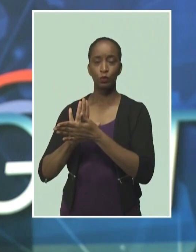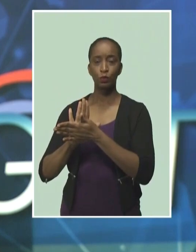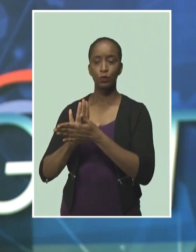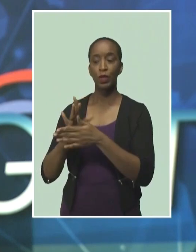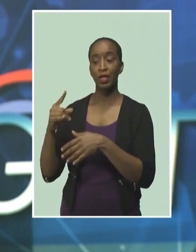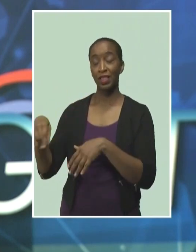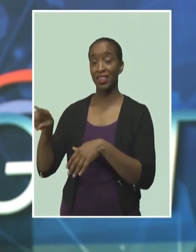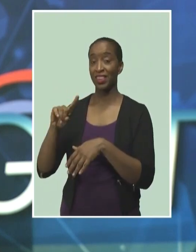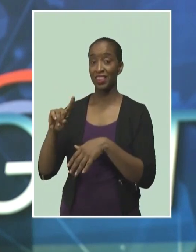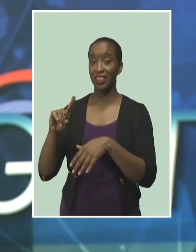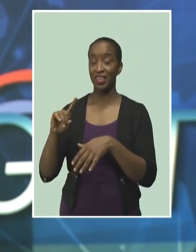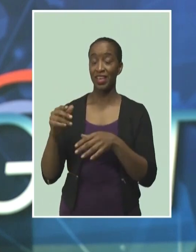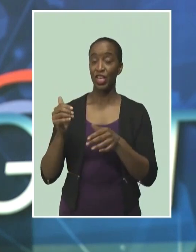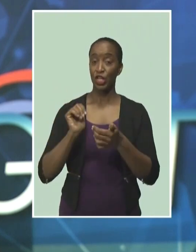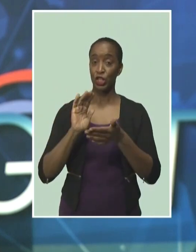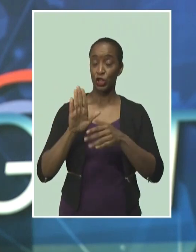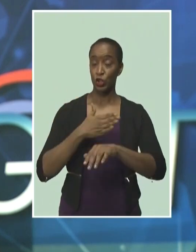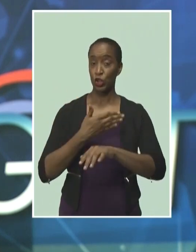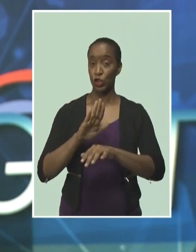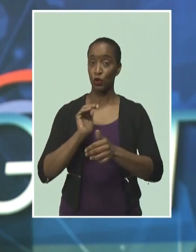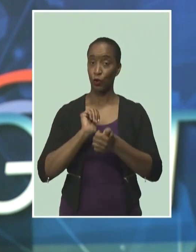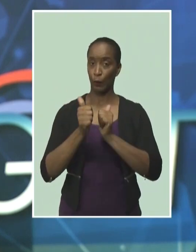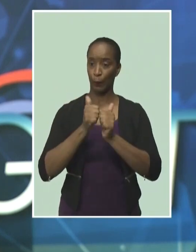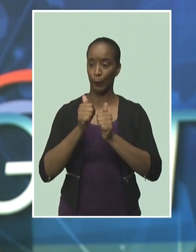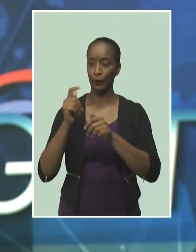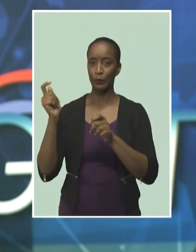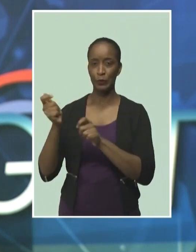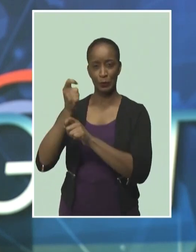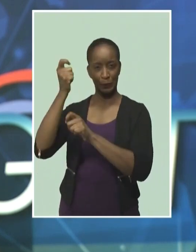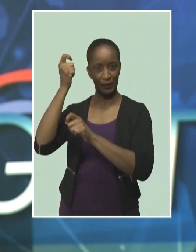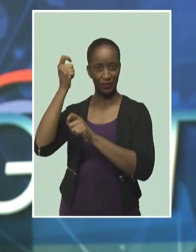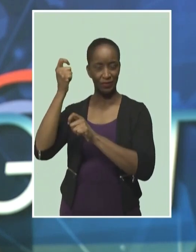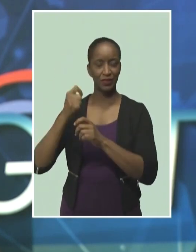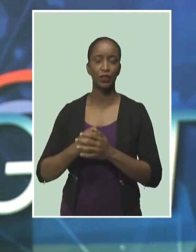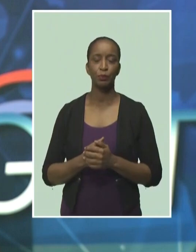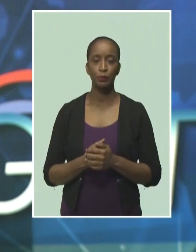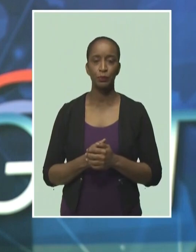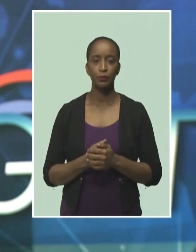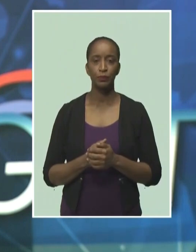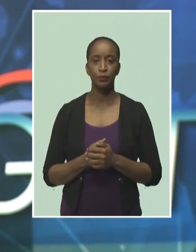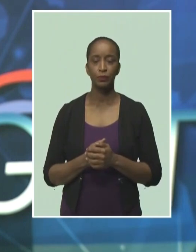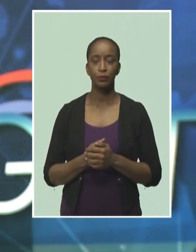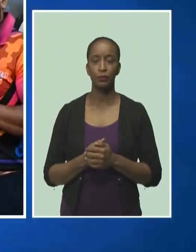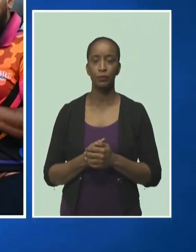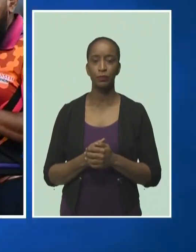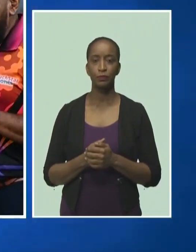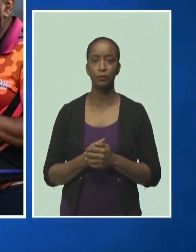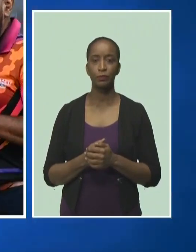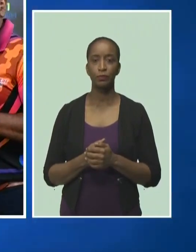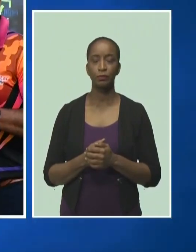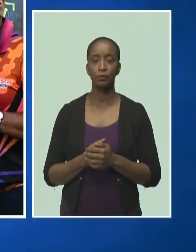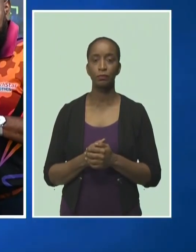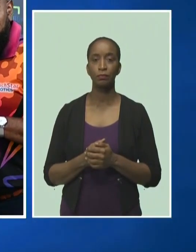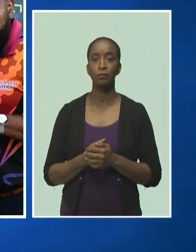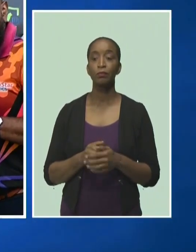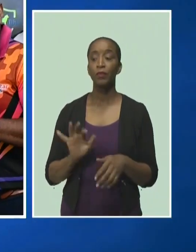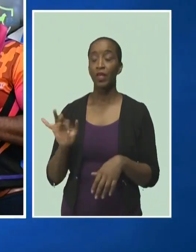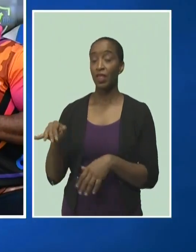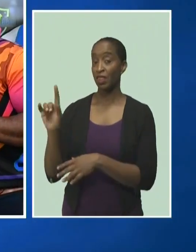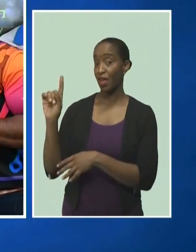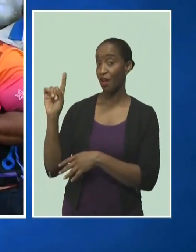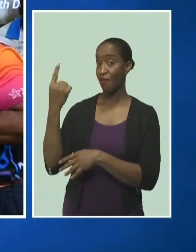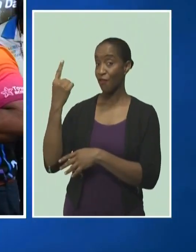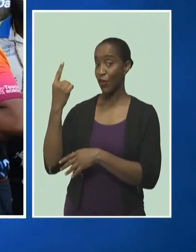held under the theme, A Brighter Future for Every Child. Crystal Hoyt has more. The grand prize in the